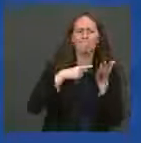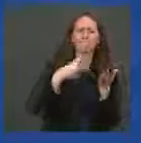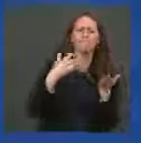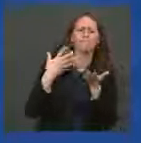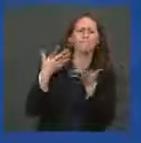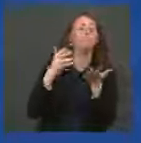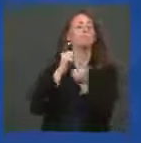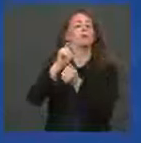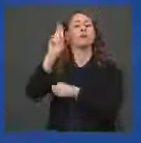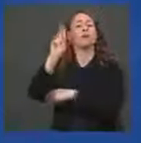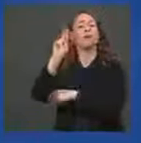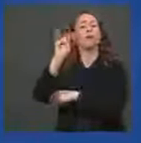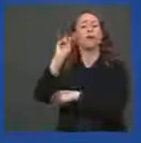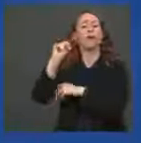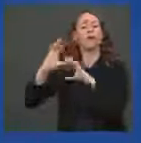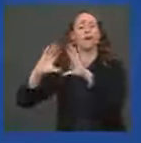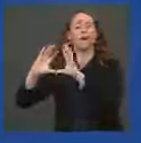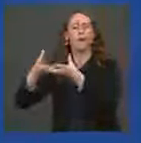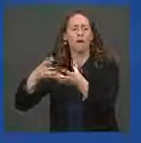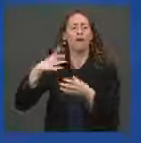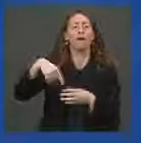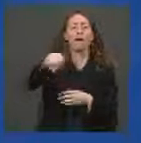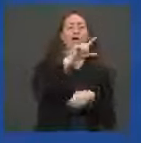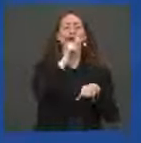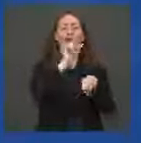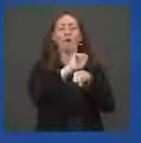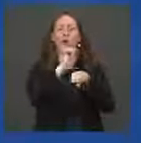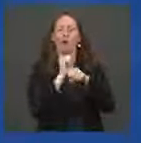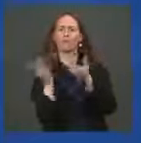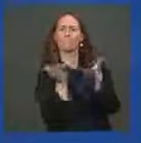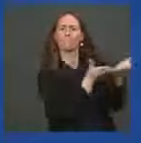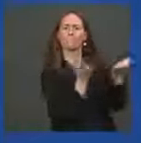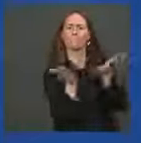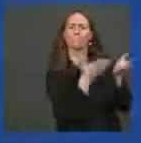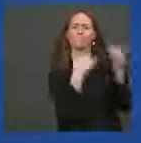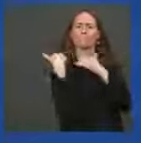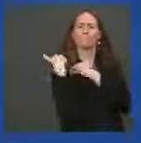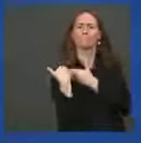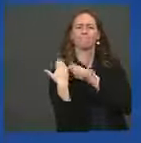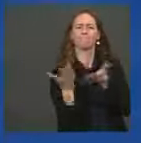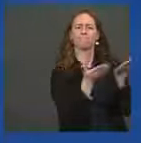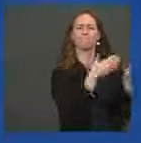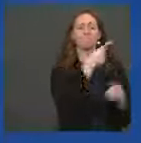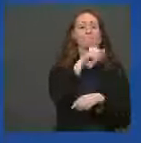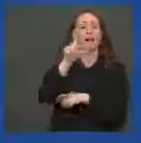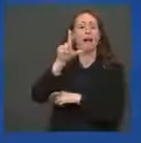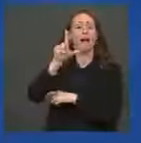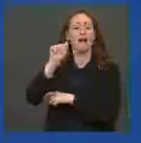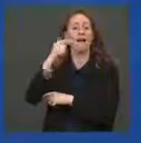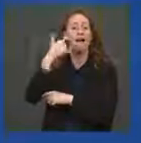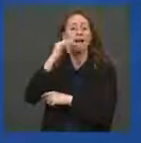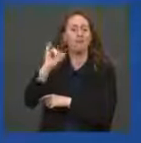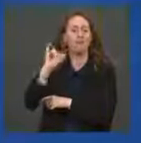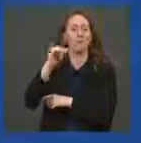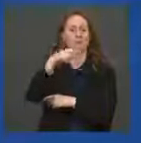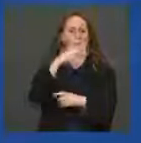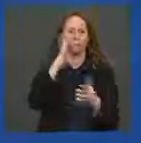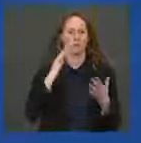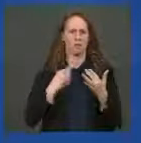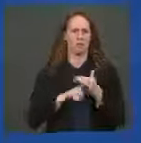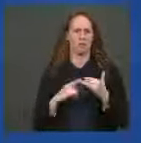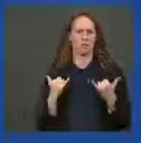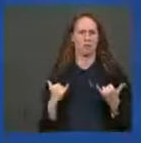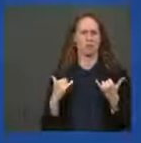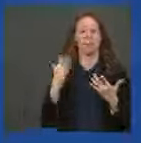freight movers, the Port of Los Angeles announced today that it's going to begin operating 24